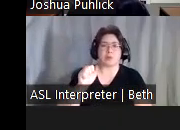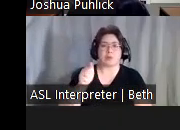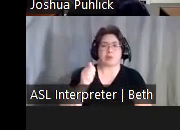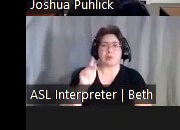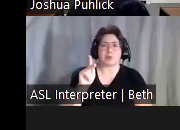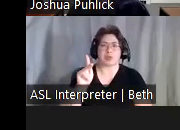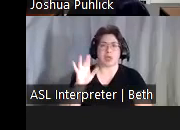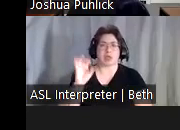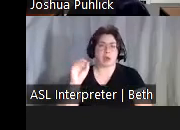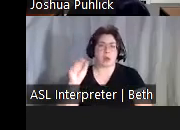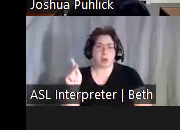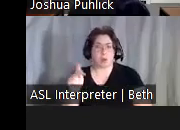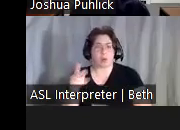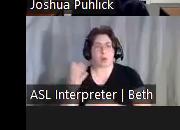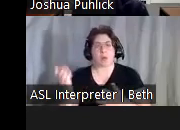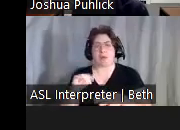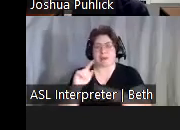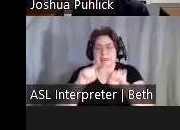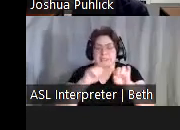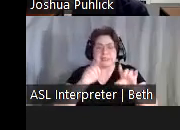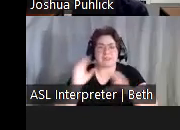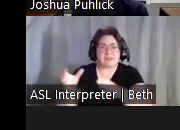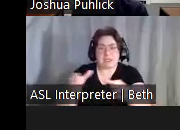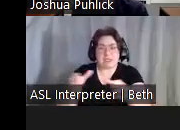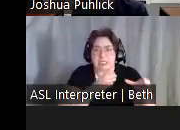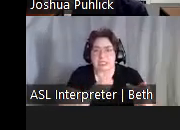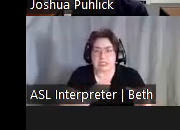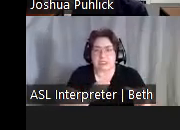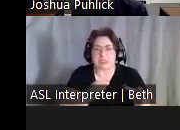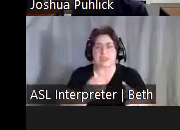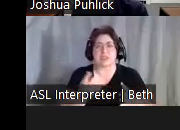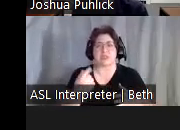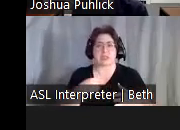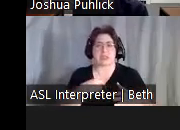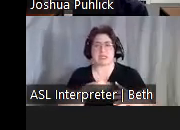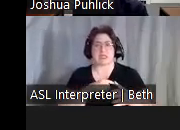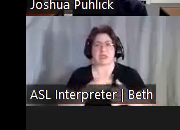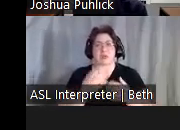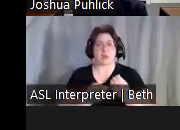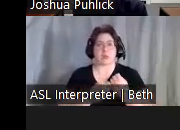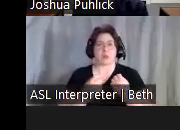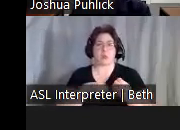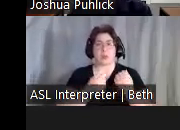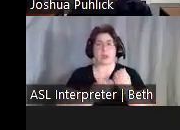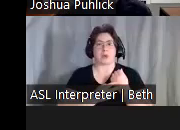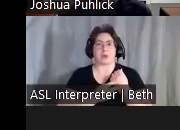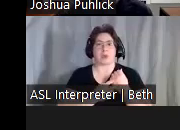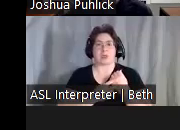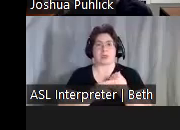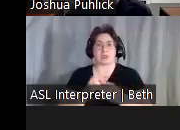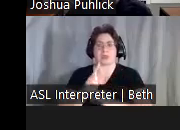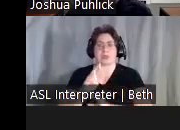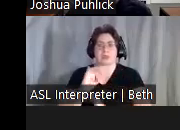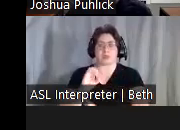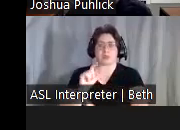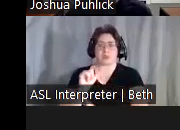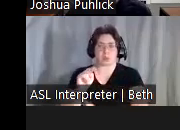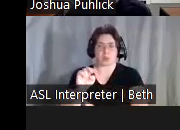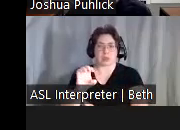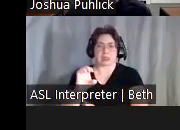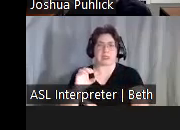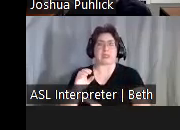that are the species that we also retain in the resilience treatment with longleaf pine.